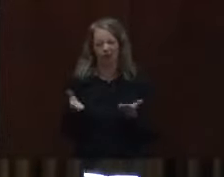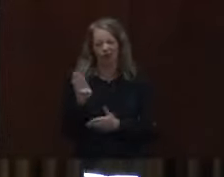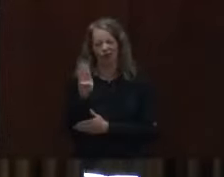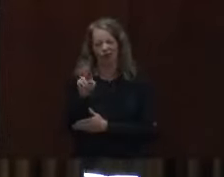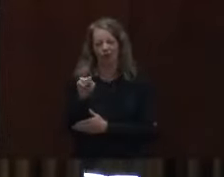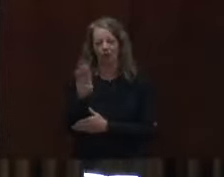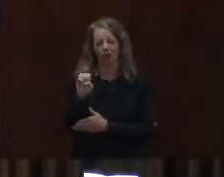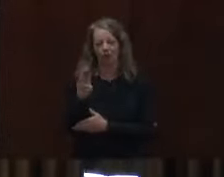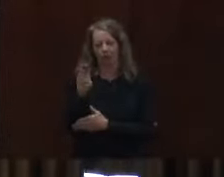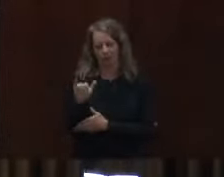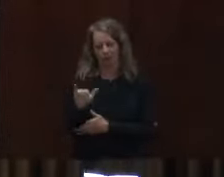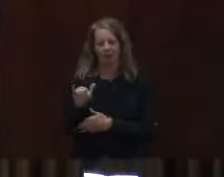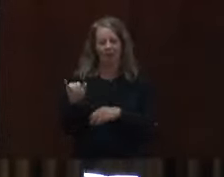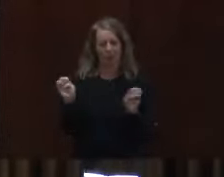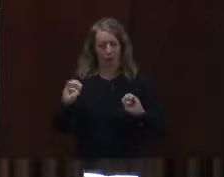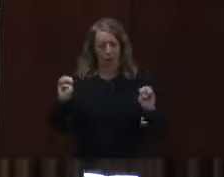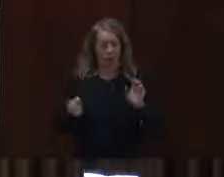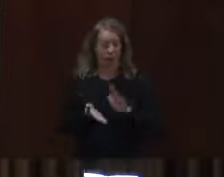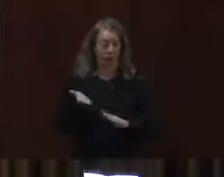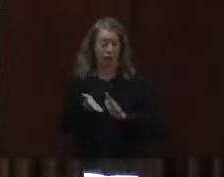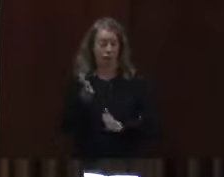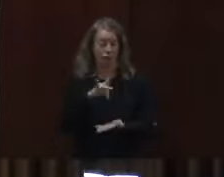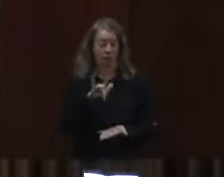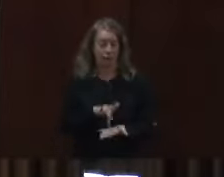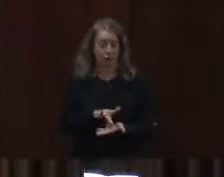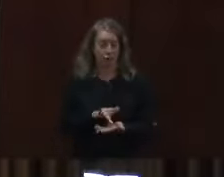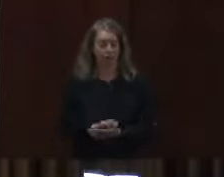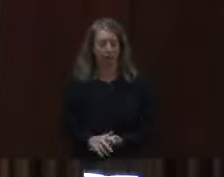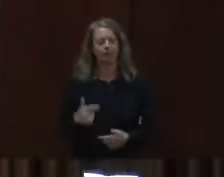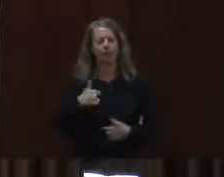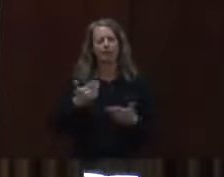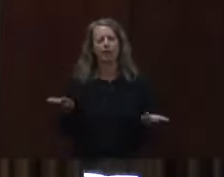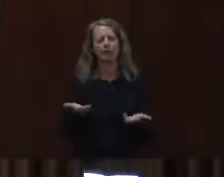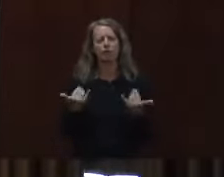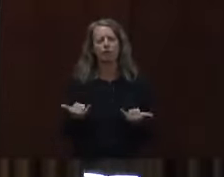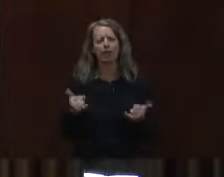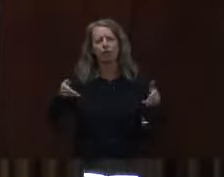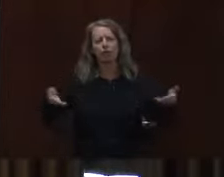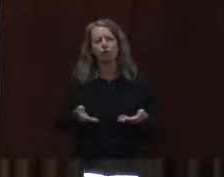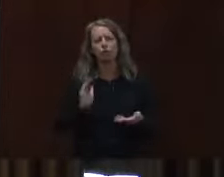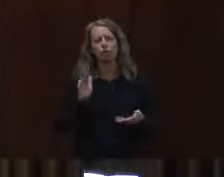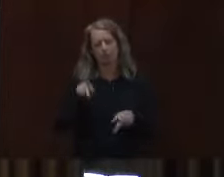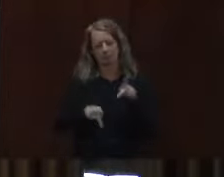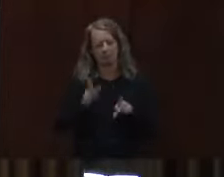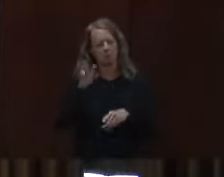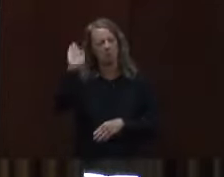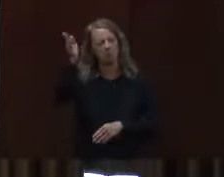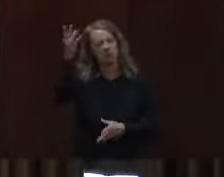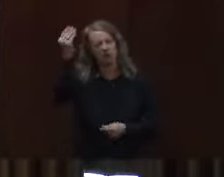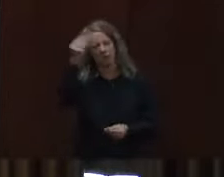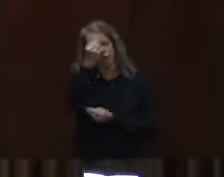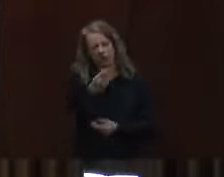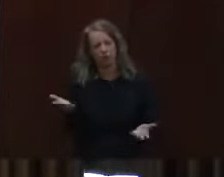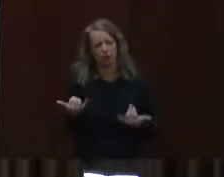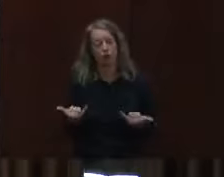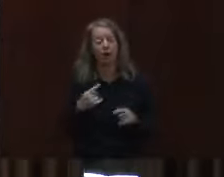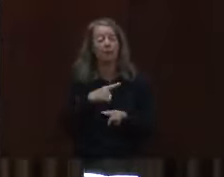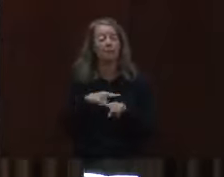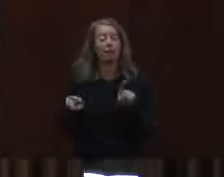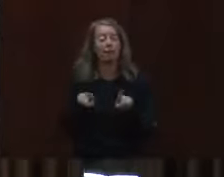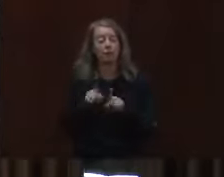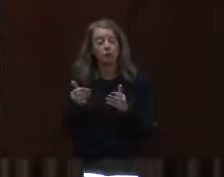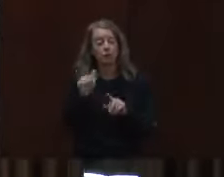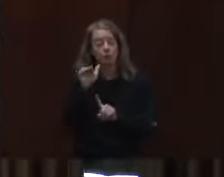County's Emergency Operations Center. And I'm here to introduce our presenters today, but also wanted to remind